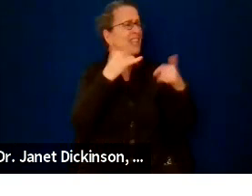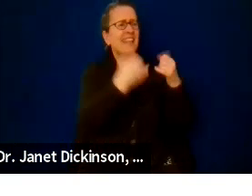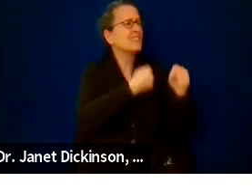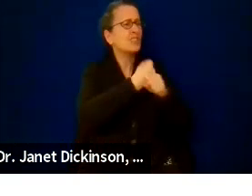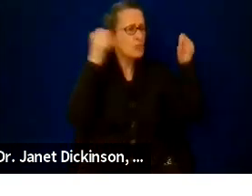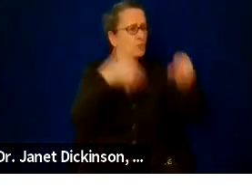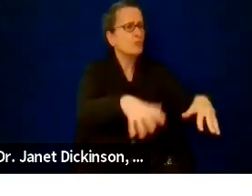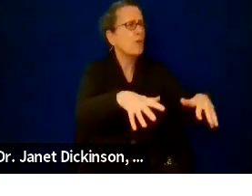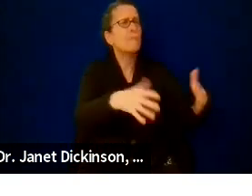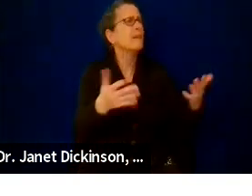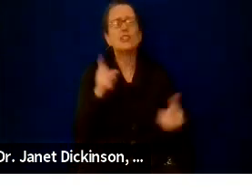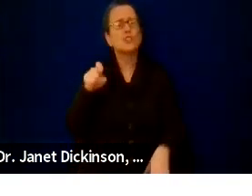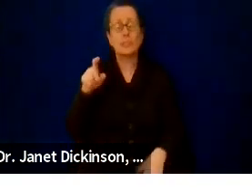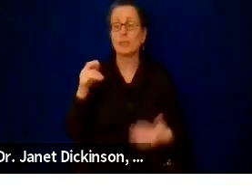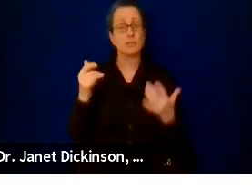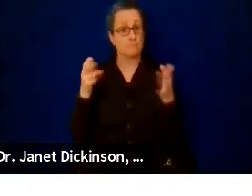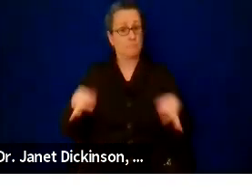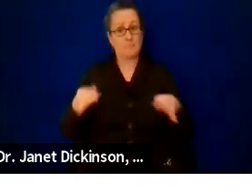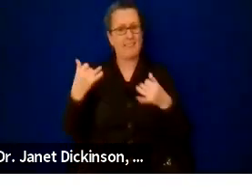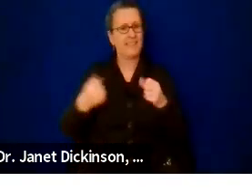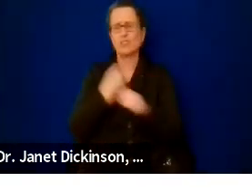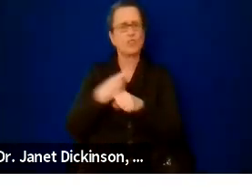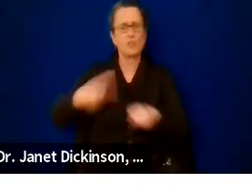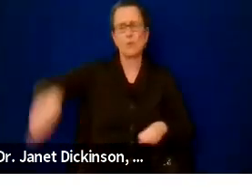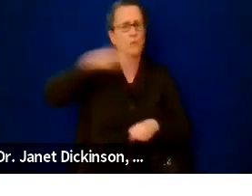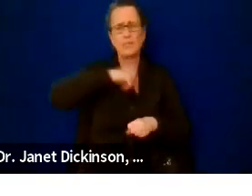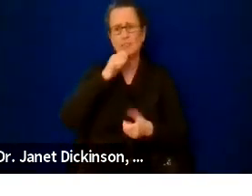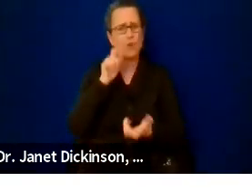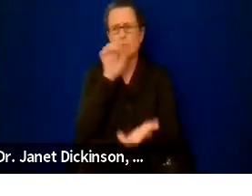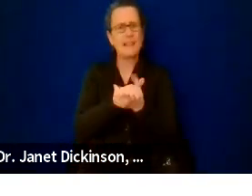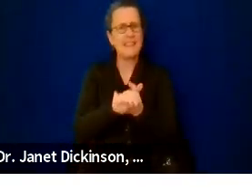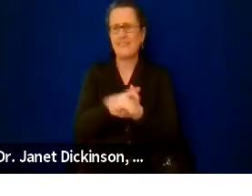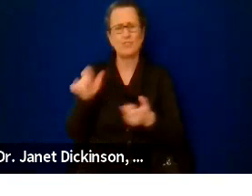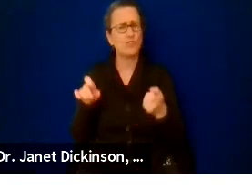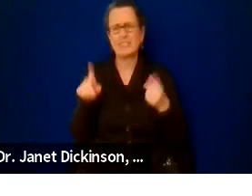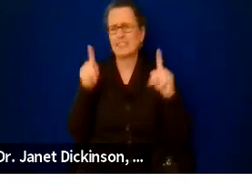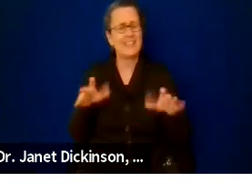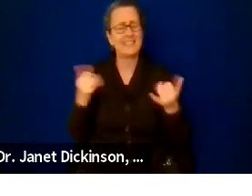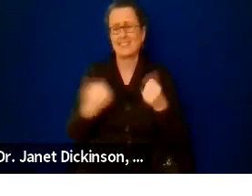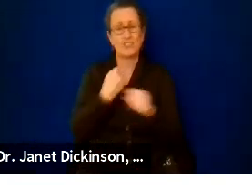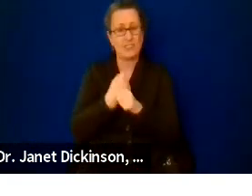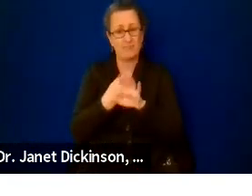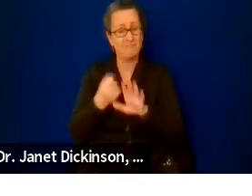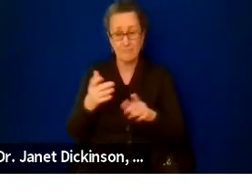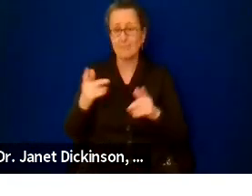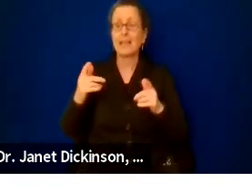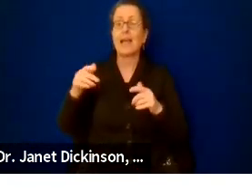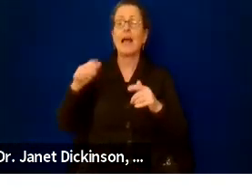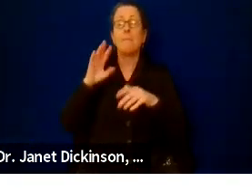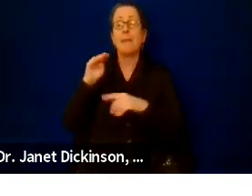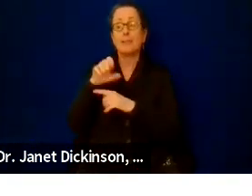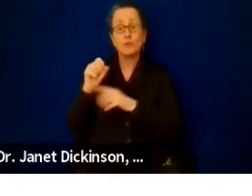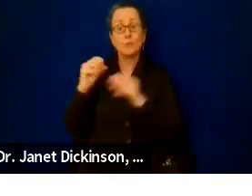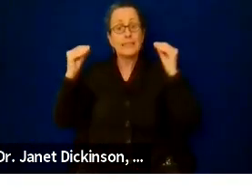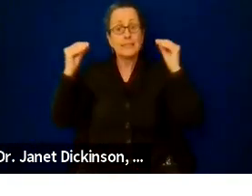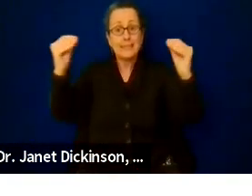that MCAS should be done this year. The Massachusetts Teachers Association is on board with this. The Principals Association